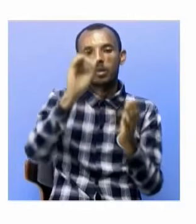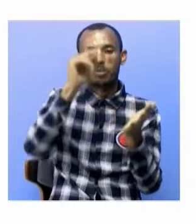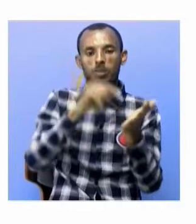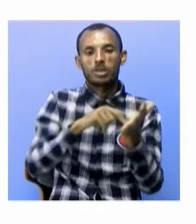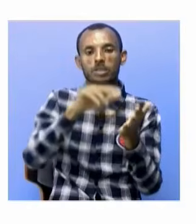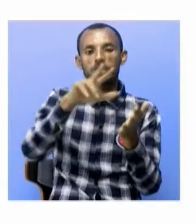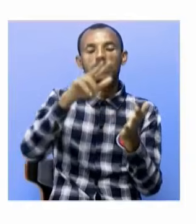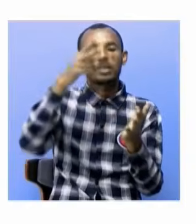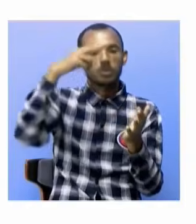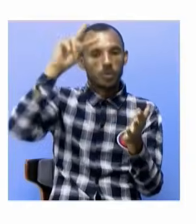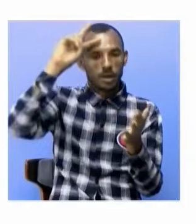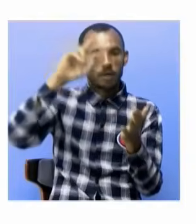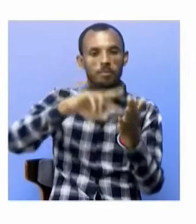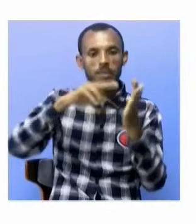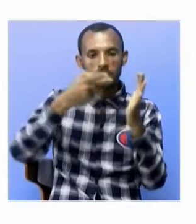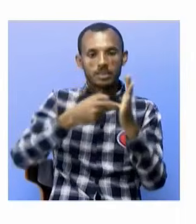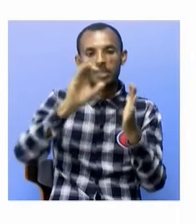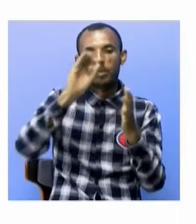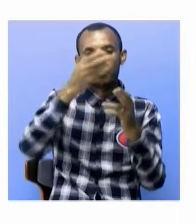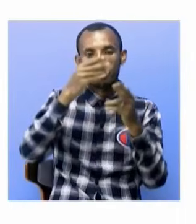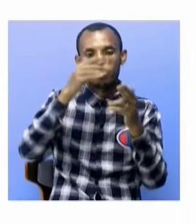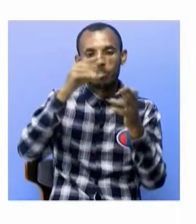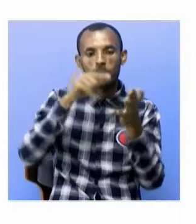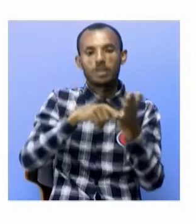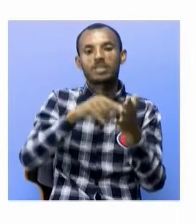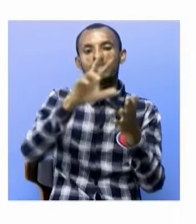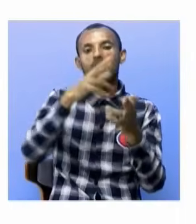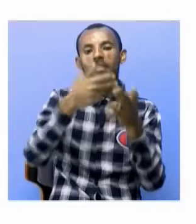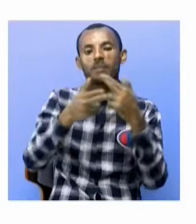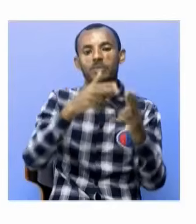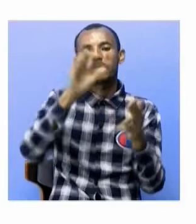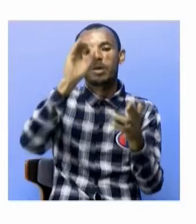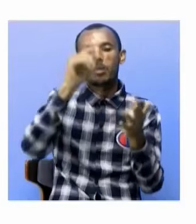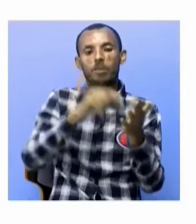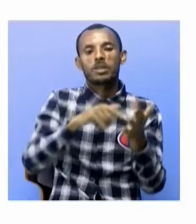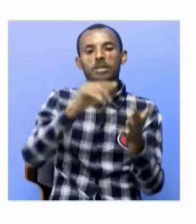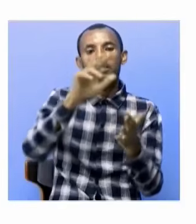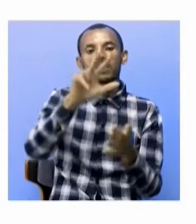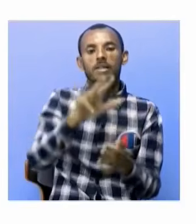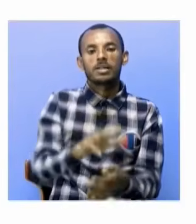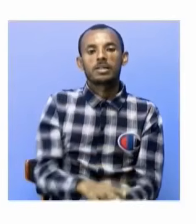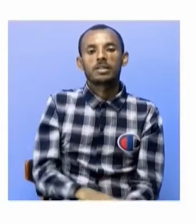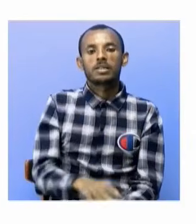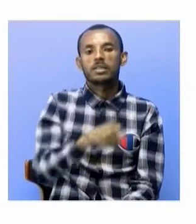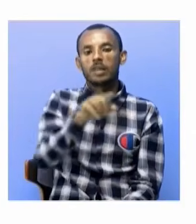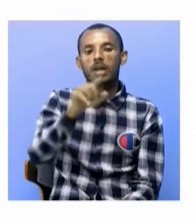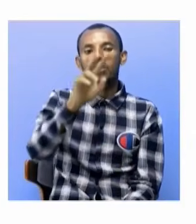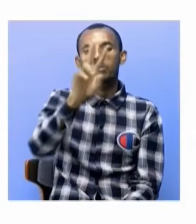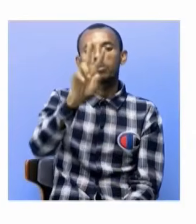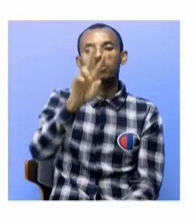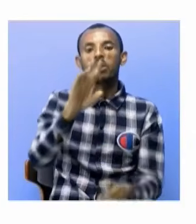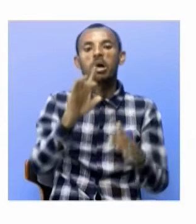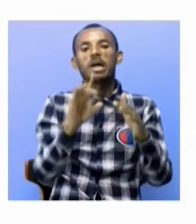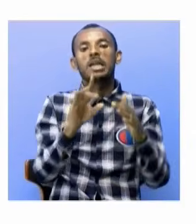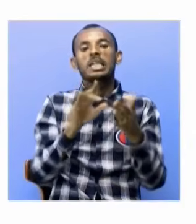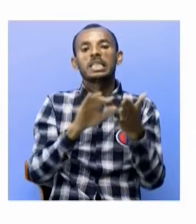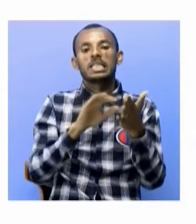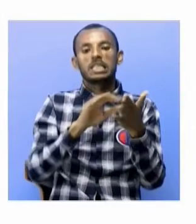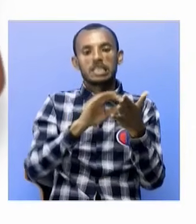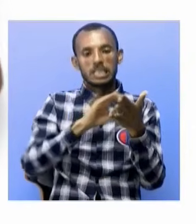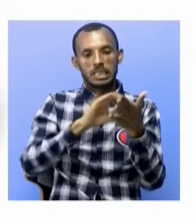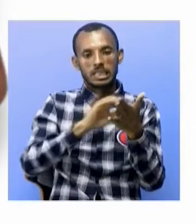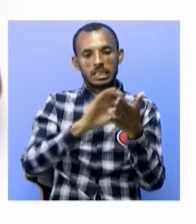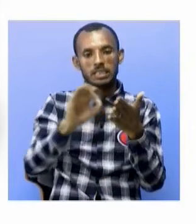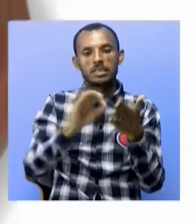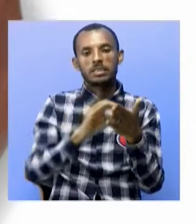means 0.3 times 0.3. Okay, there are 2 digits after point, so